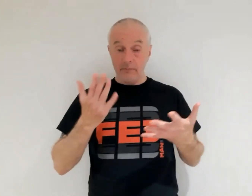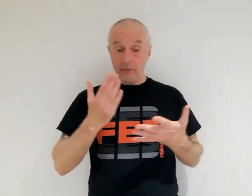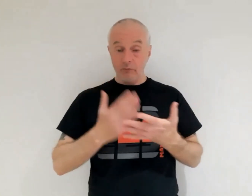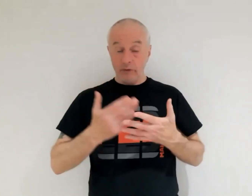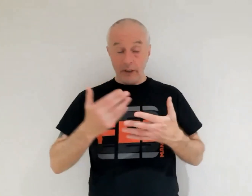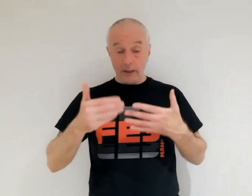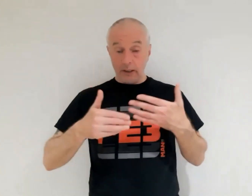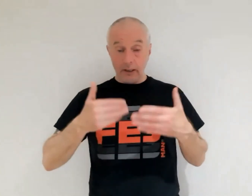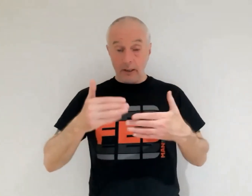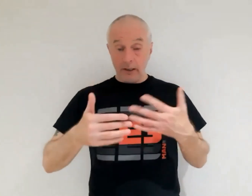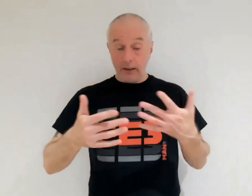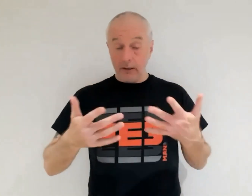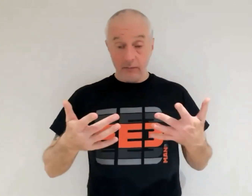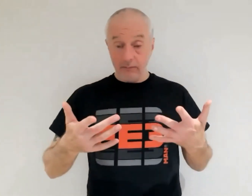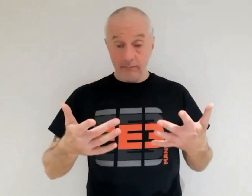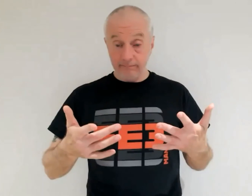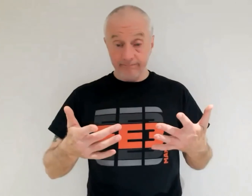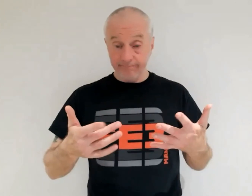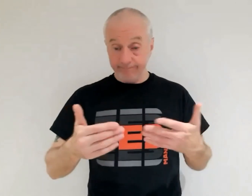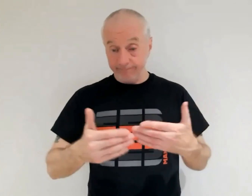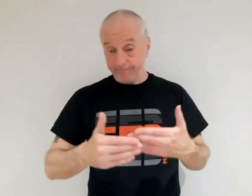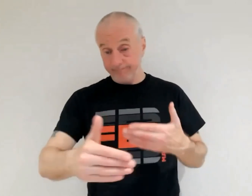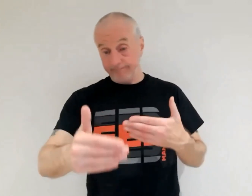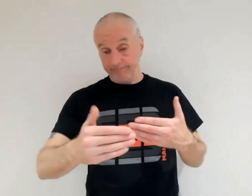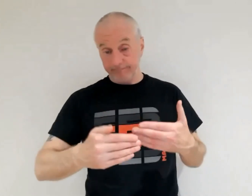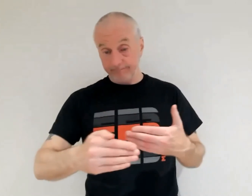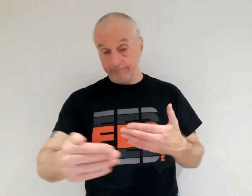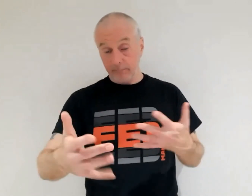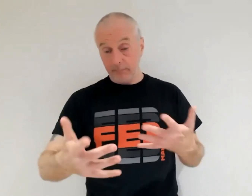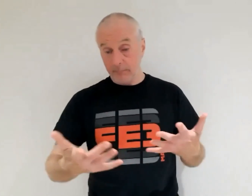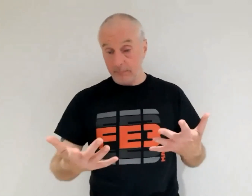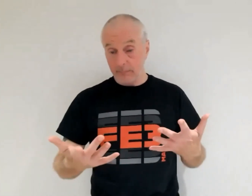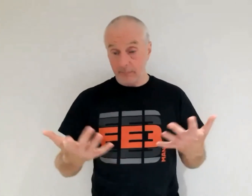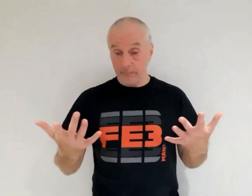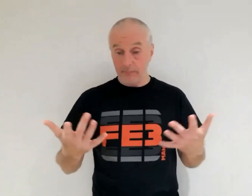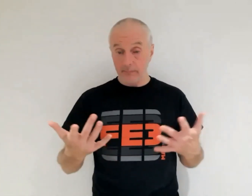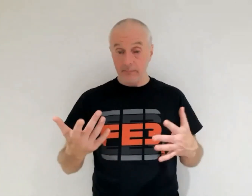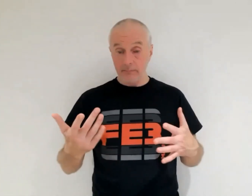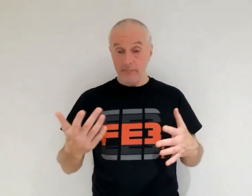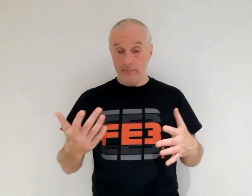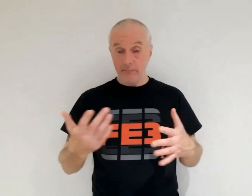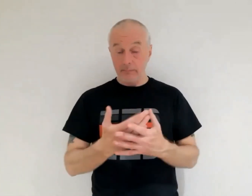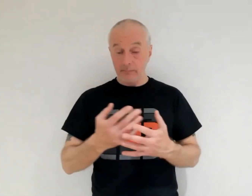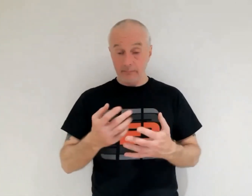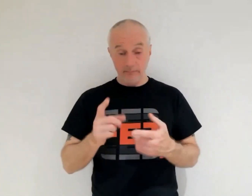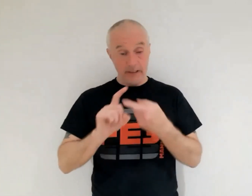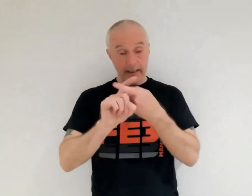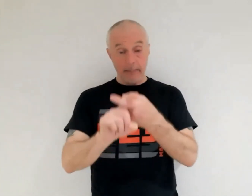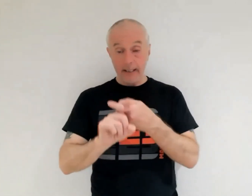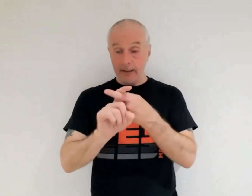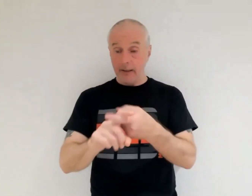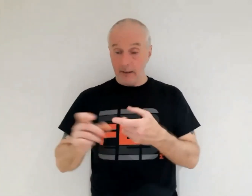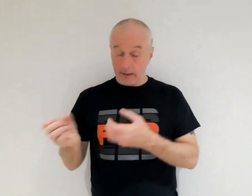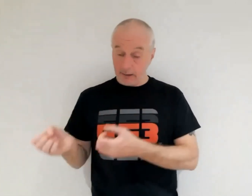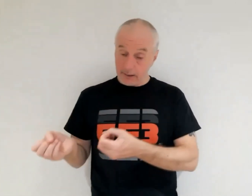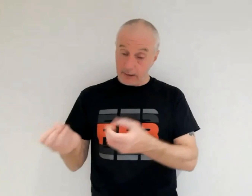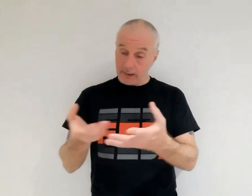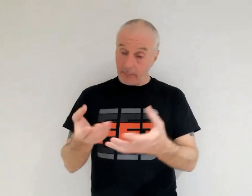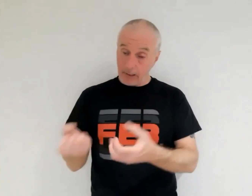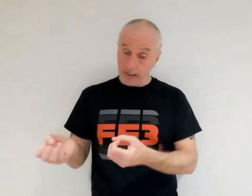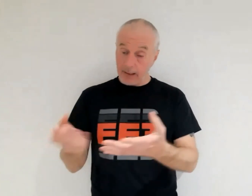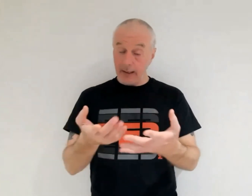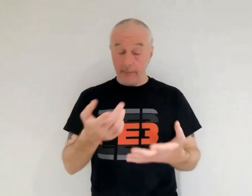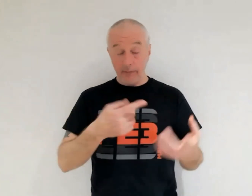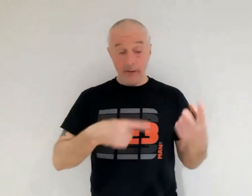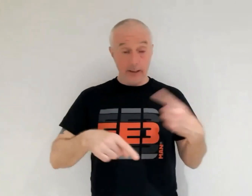HC blend, which is entirely a function of the supply. So if we can make it, you'll